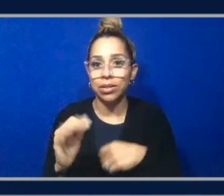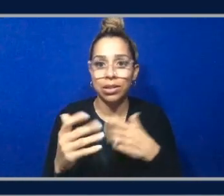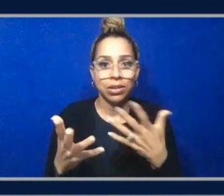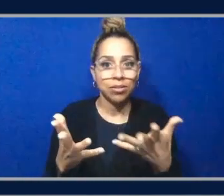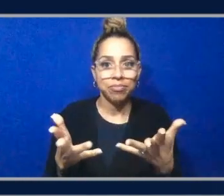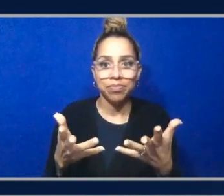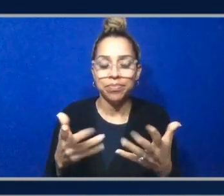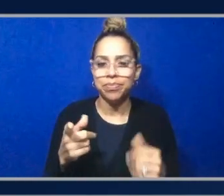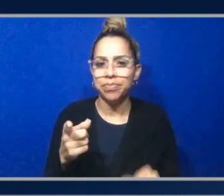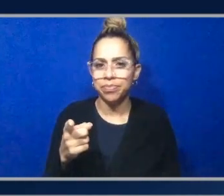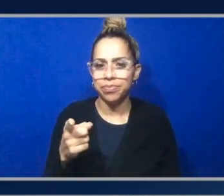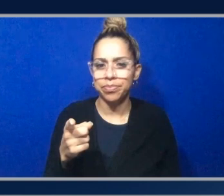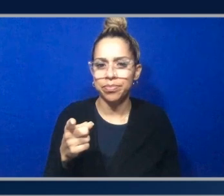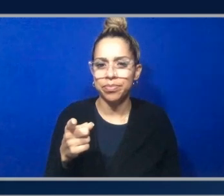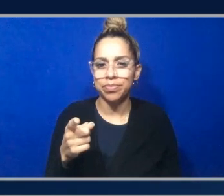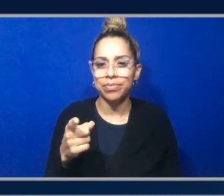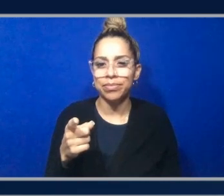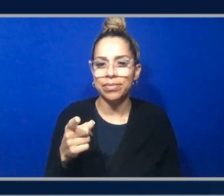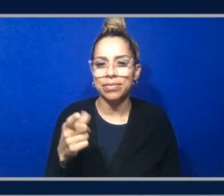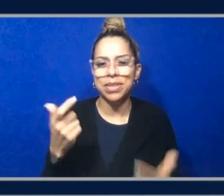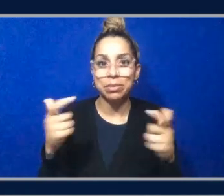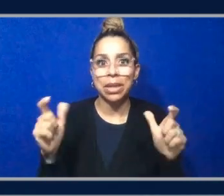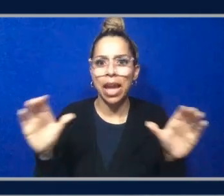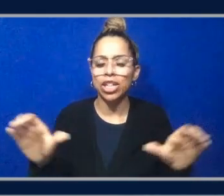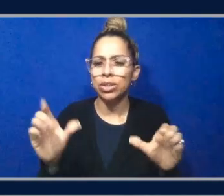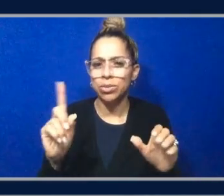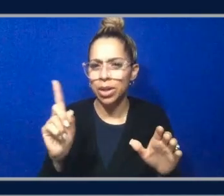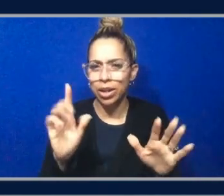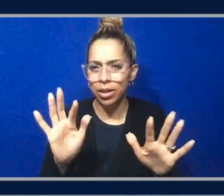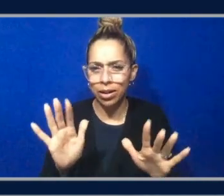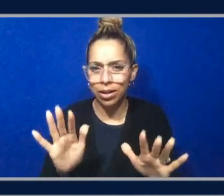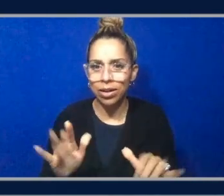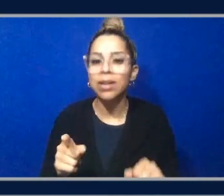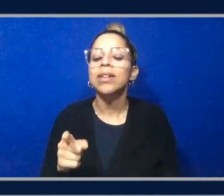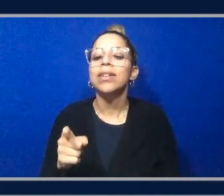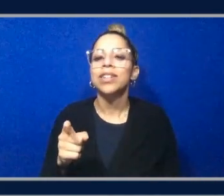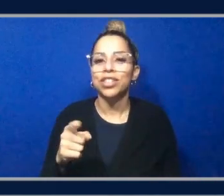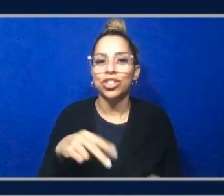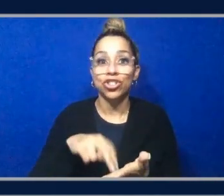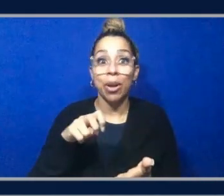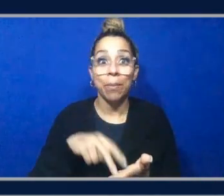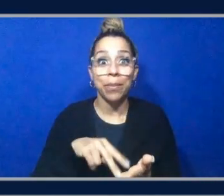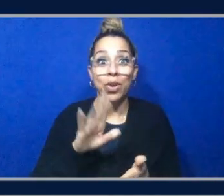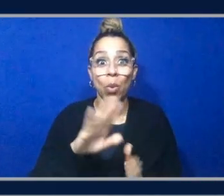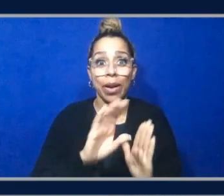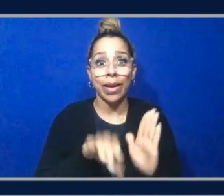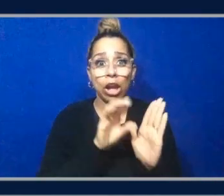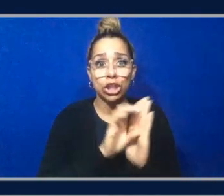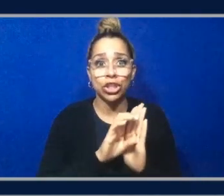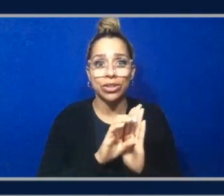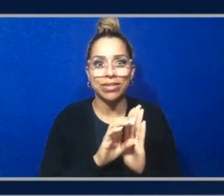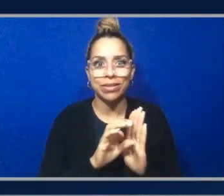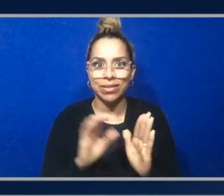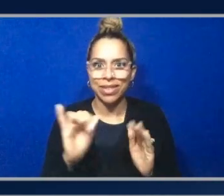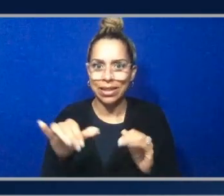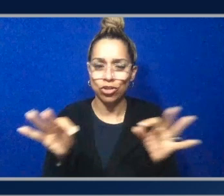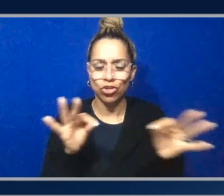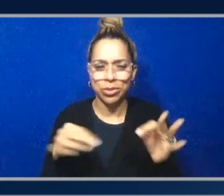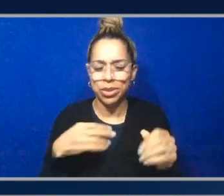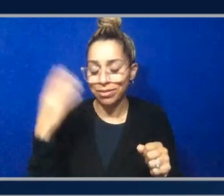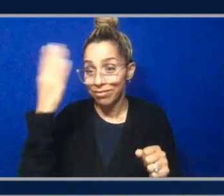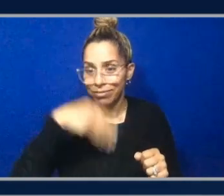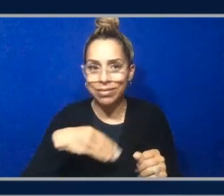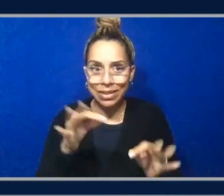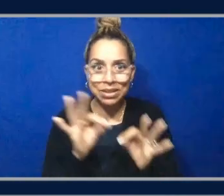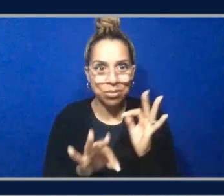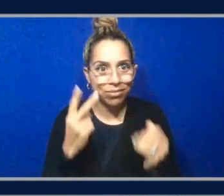Here it's a dig action, but jump, where is jump? Just jump your character. Yeah, the description is so simple here that I did not even see it. But yeah, so it